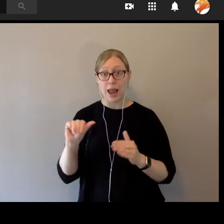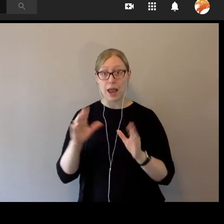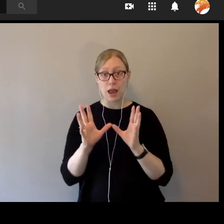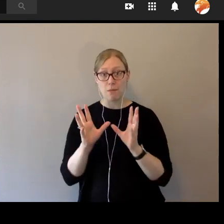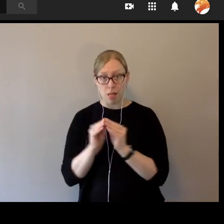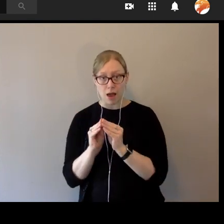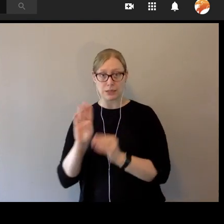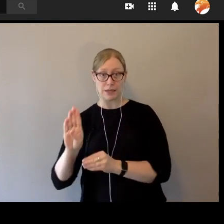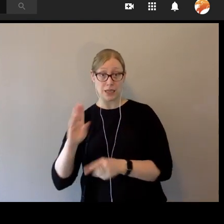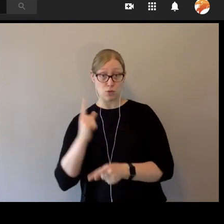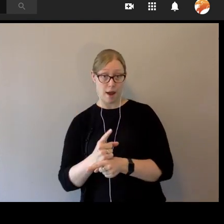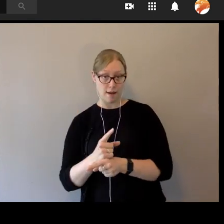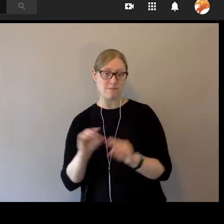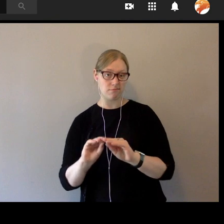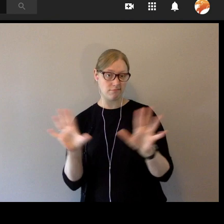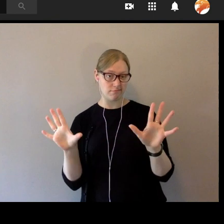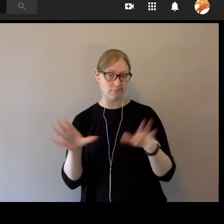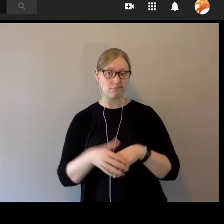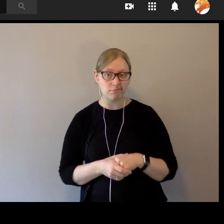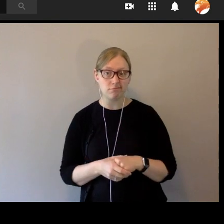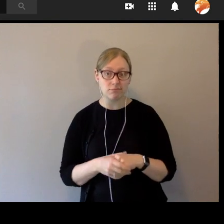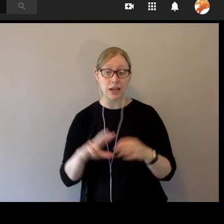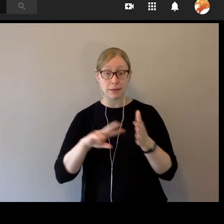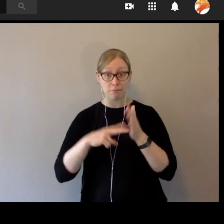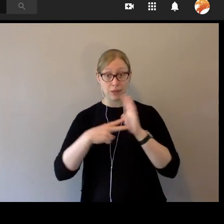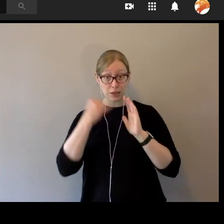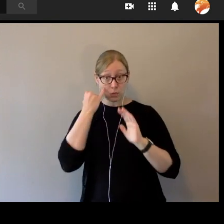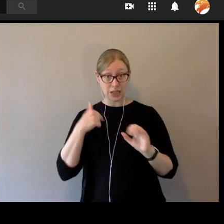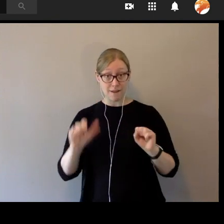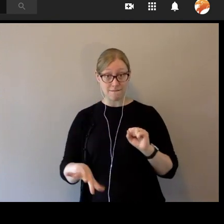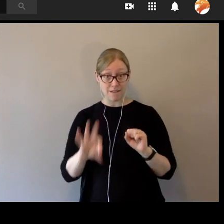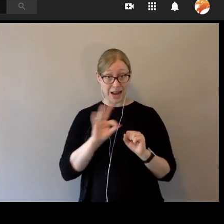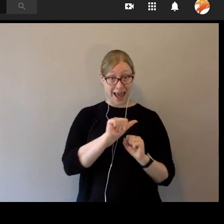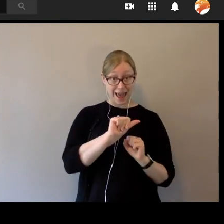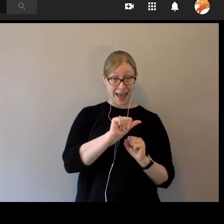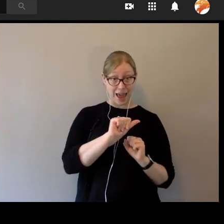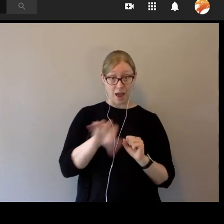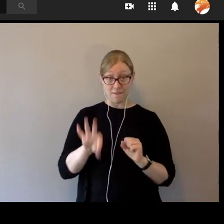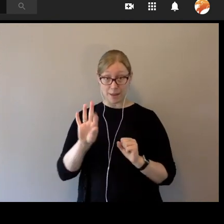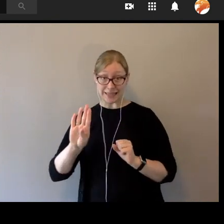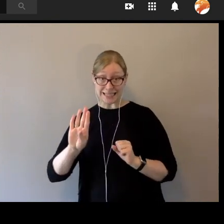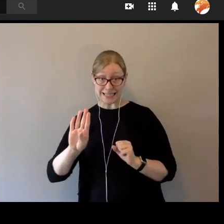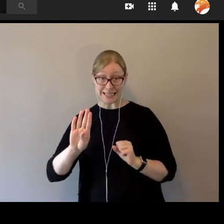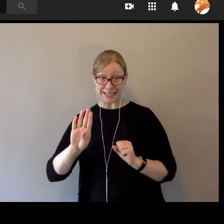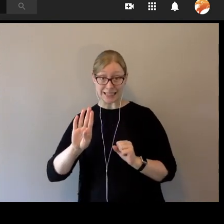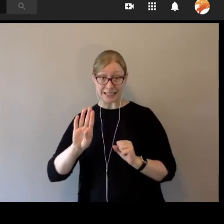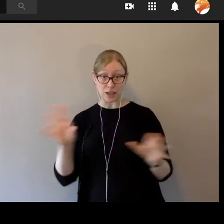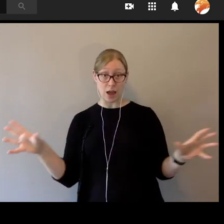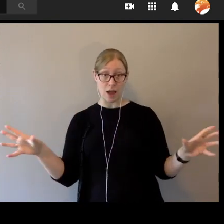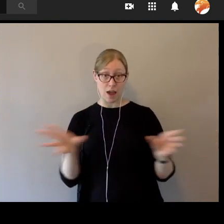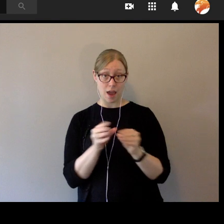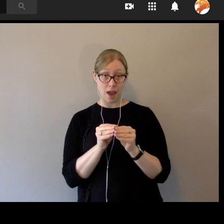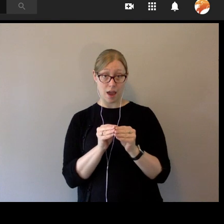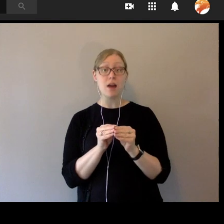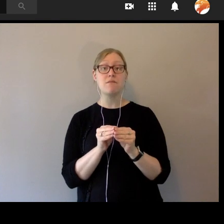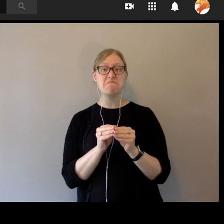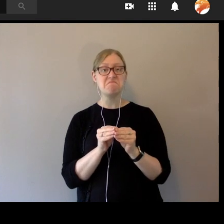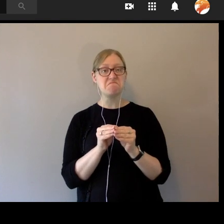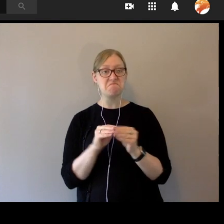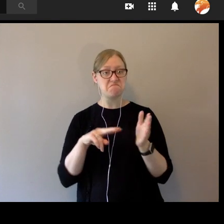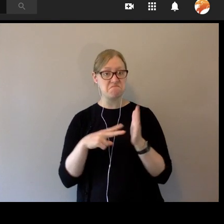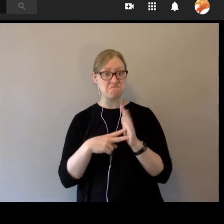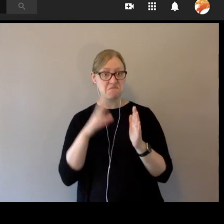So that means that if I can find A and B, then I just add them together to find that side x, which is